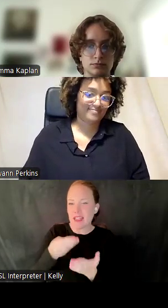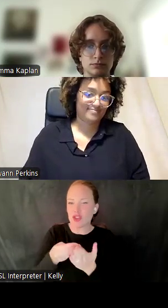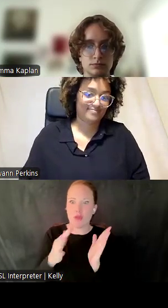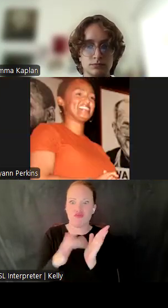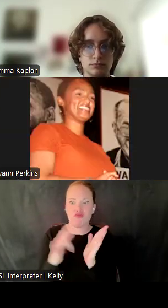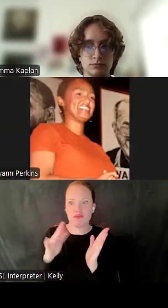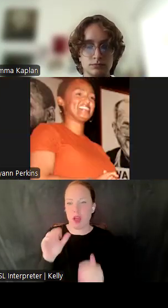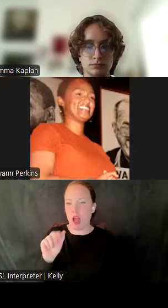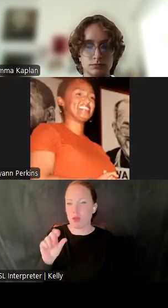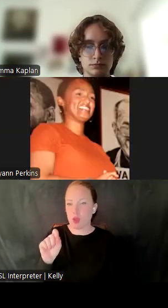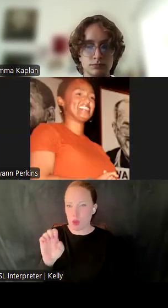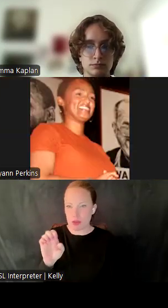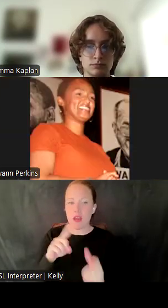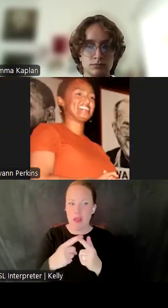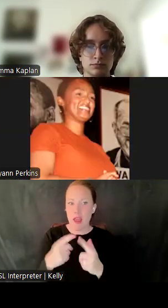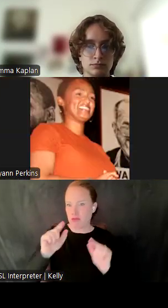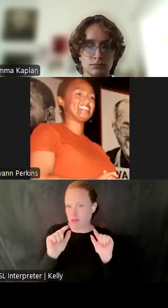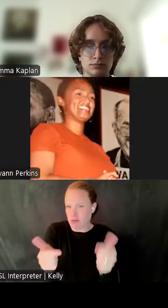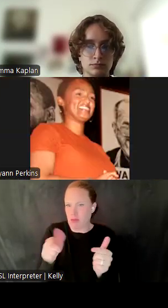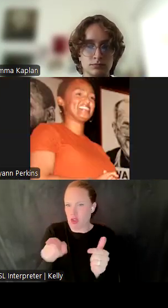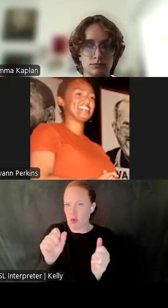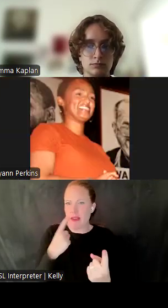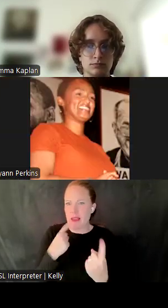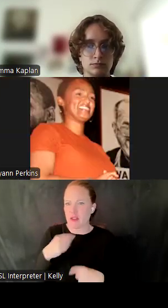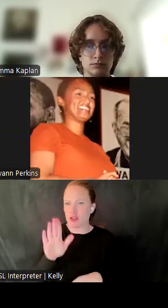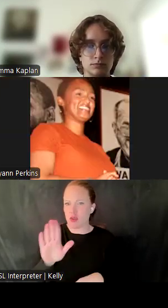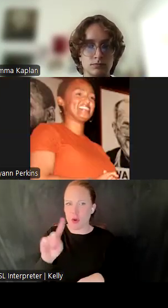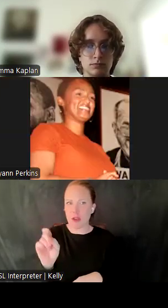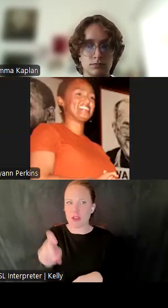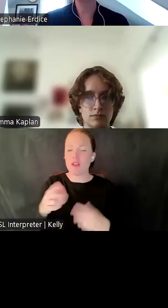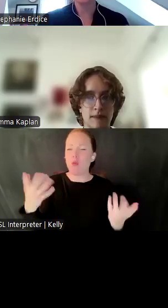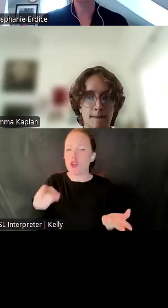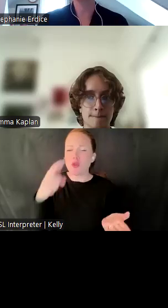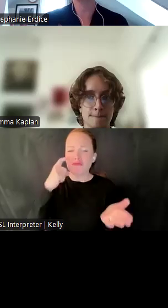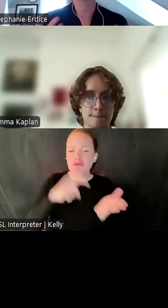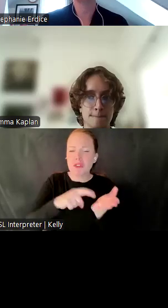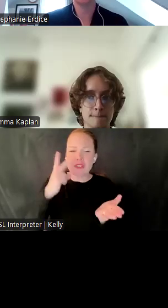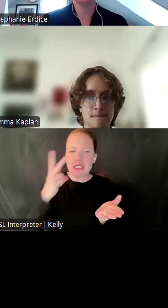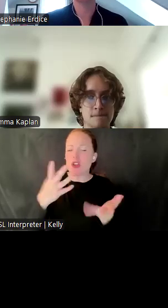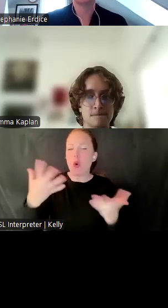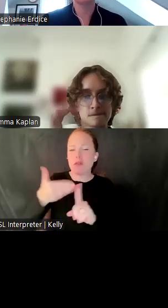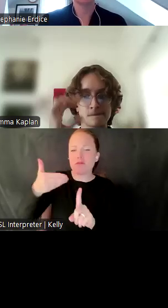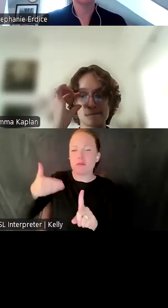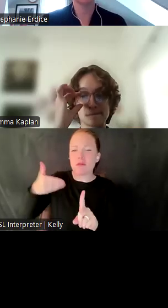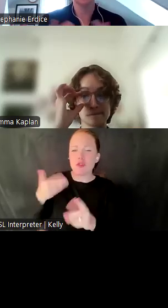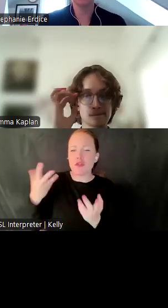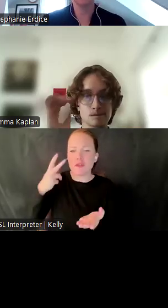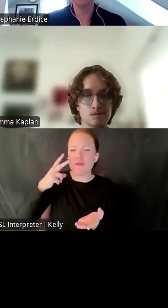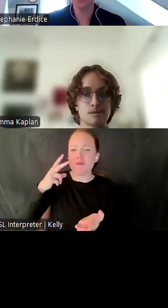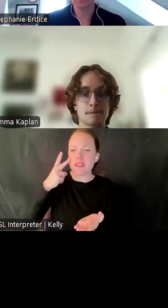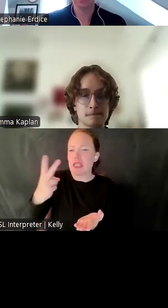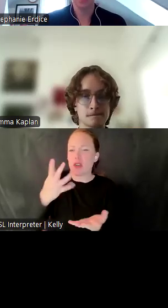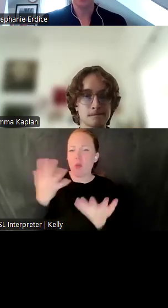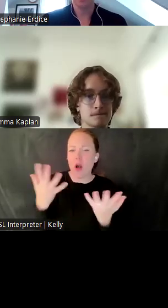for you to answer a question also about what you're seeing or what you have seen when working with survivors or